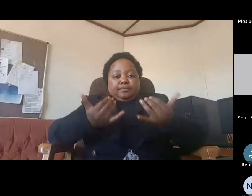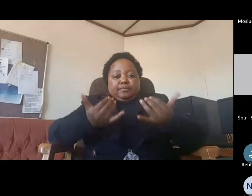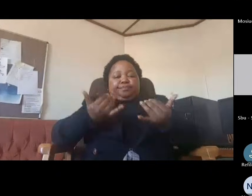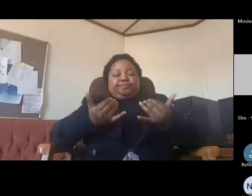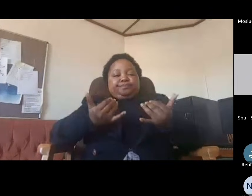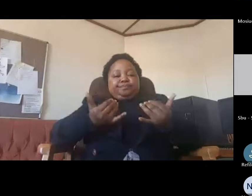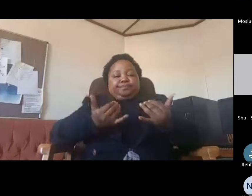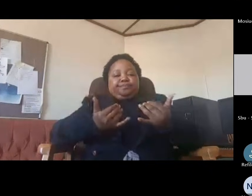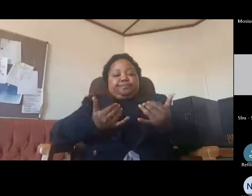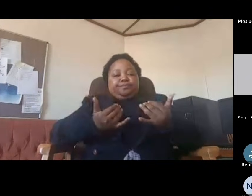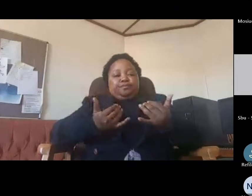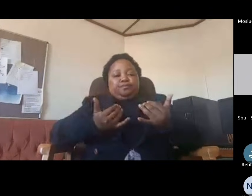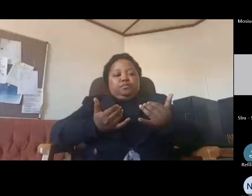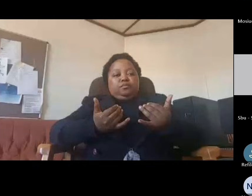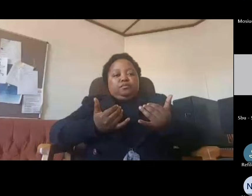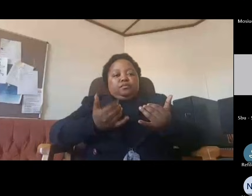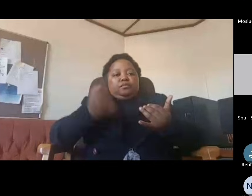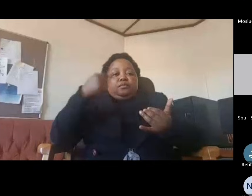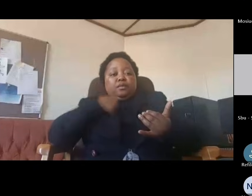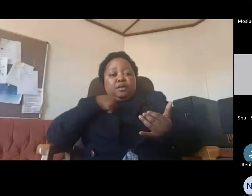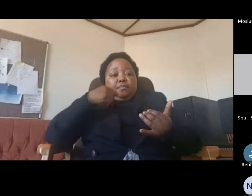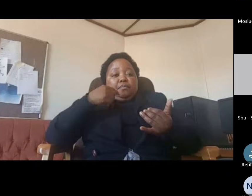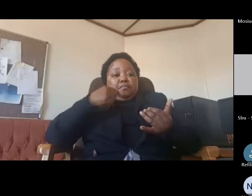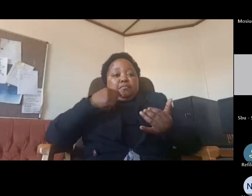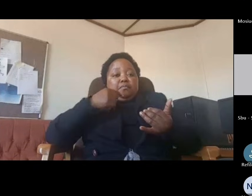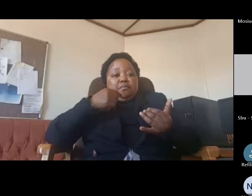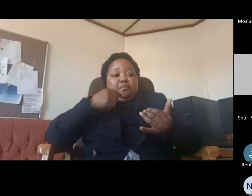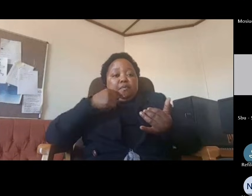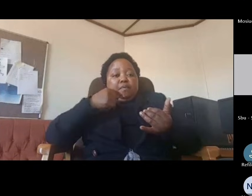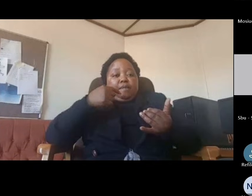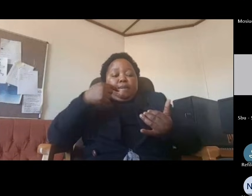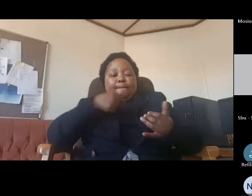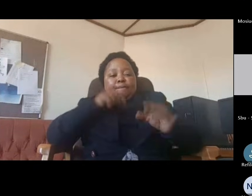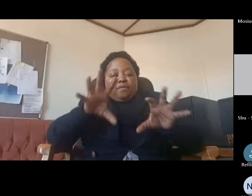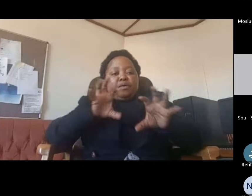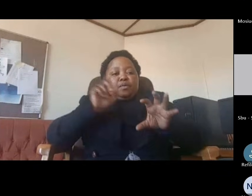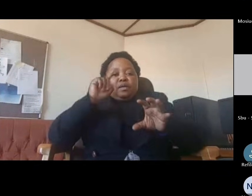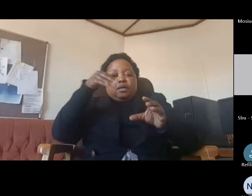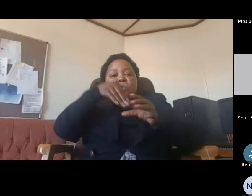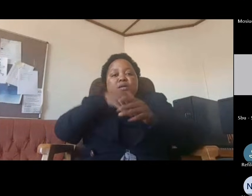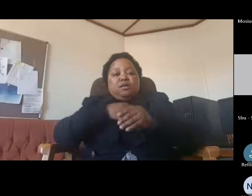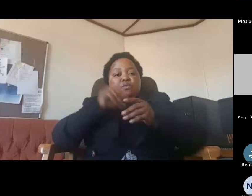Maybe afraid that in our literature review,